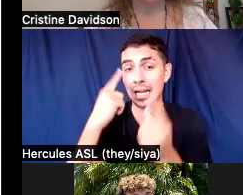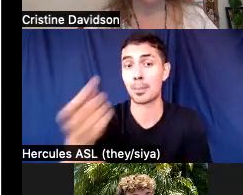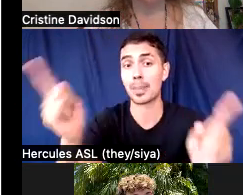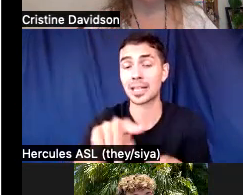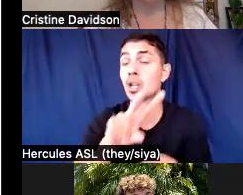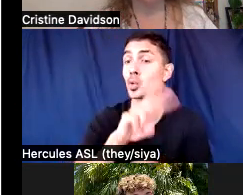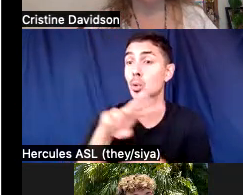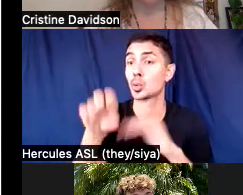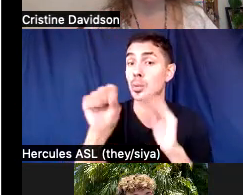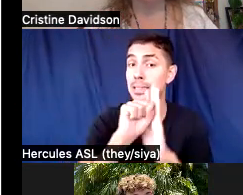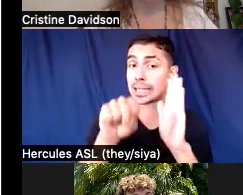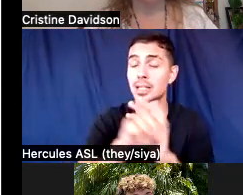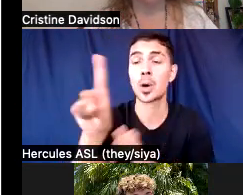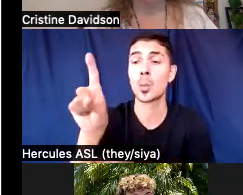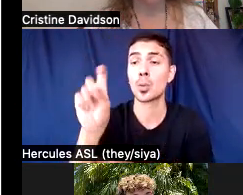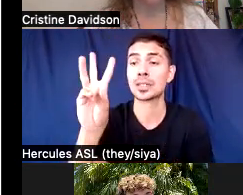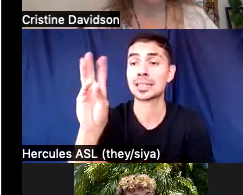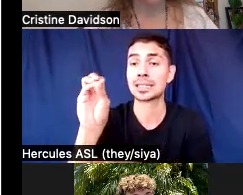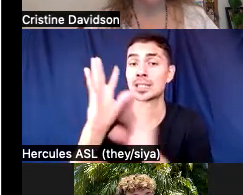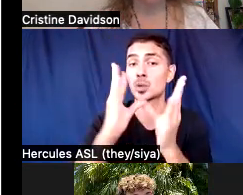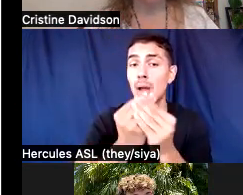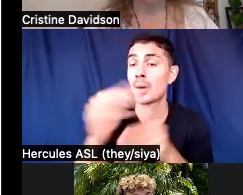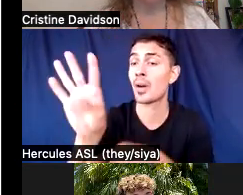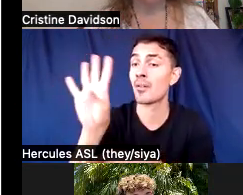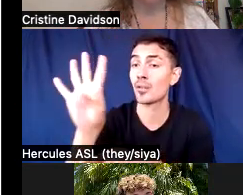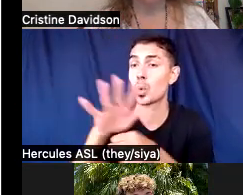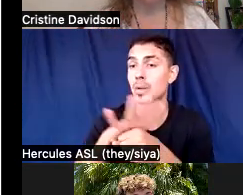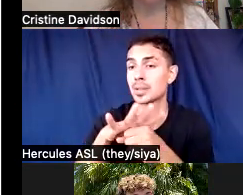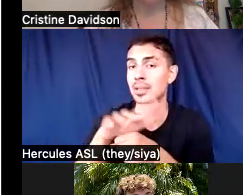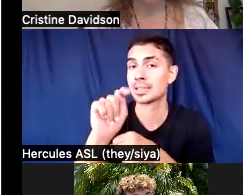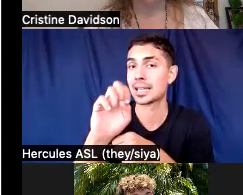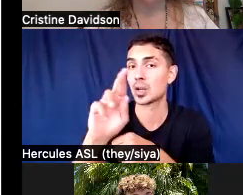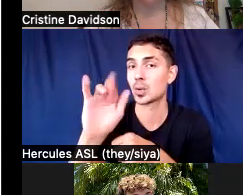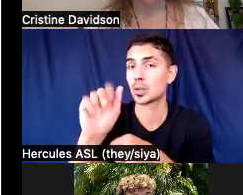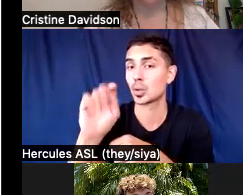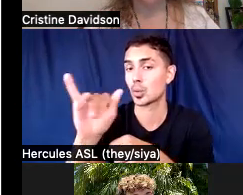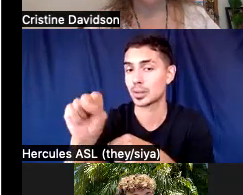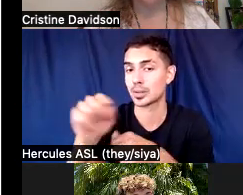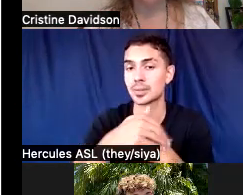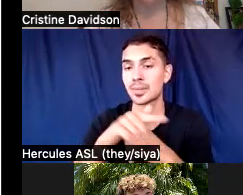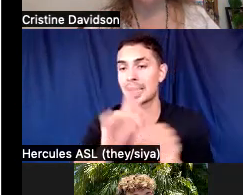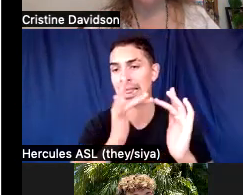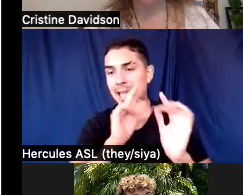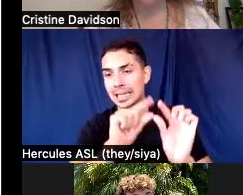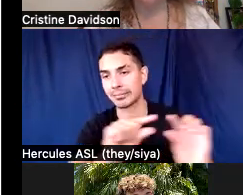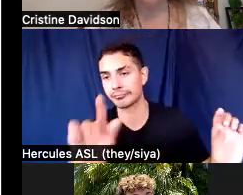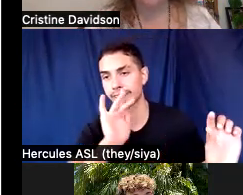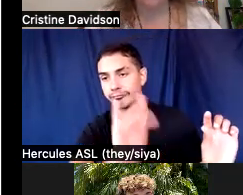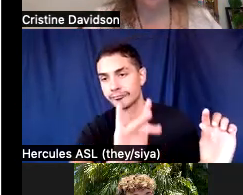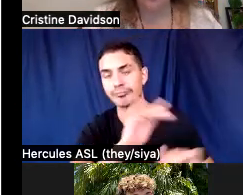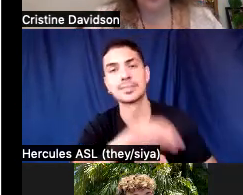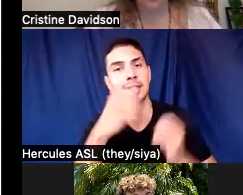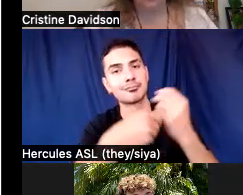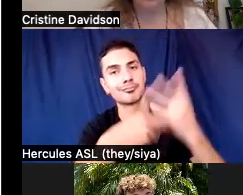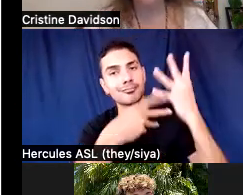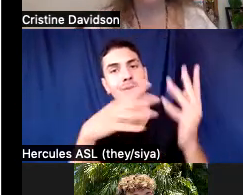states, 160 tribes and 4 territories. And we can get you this link too, so you can see, where your state